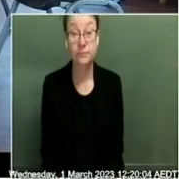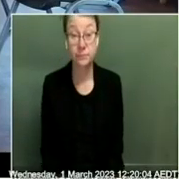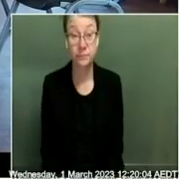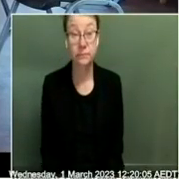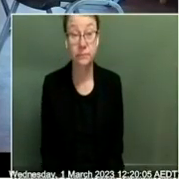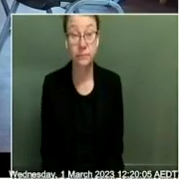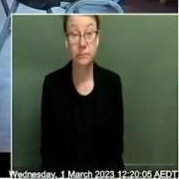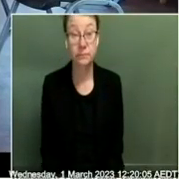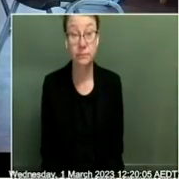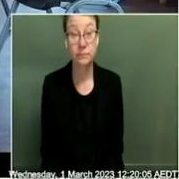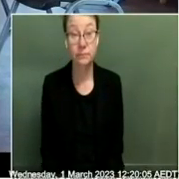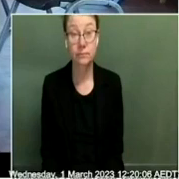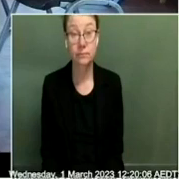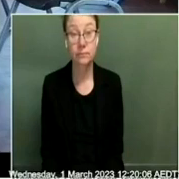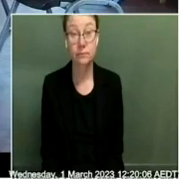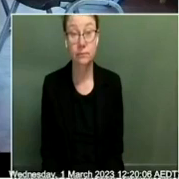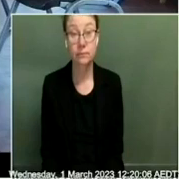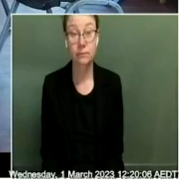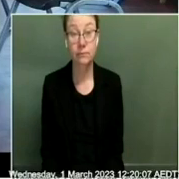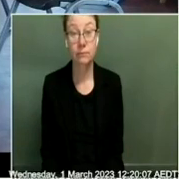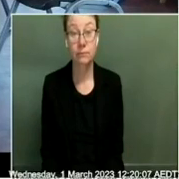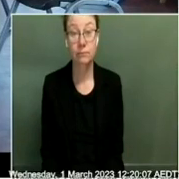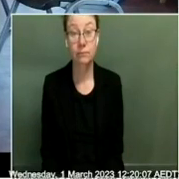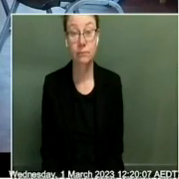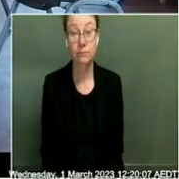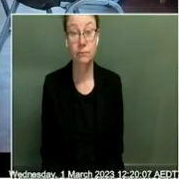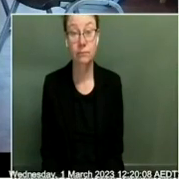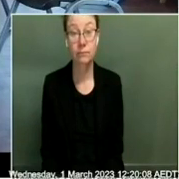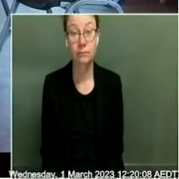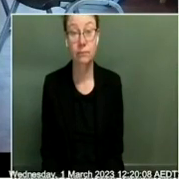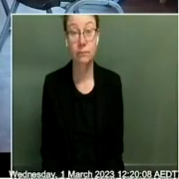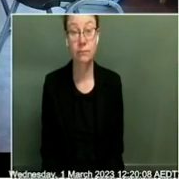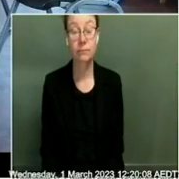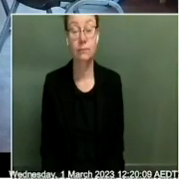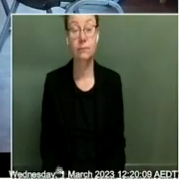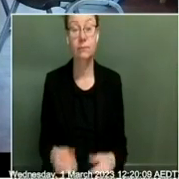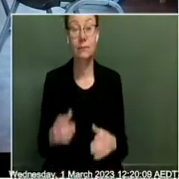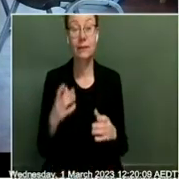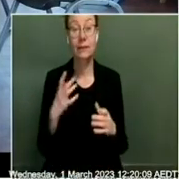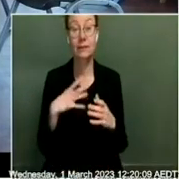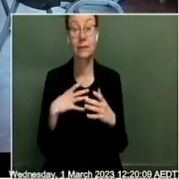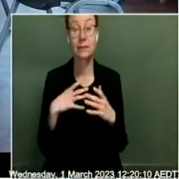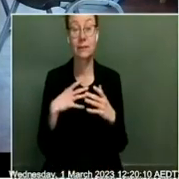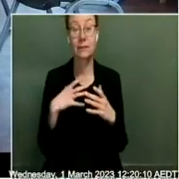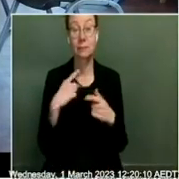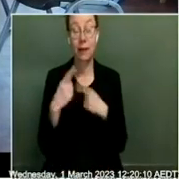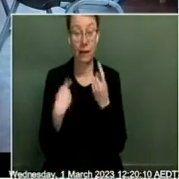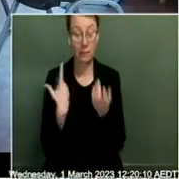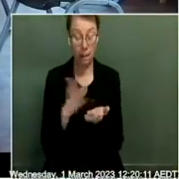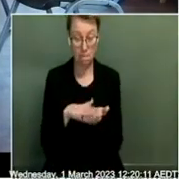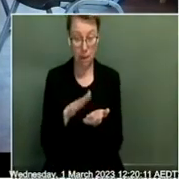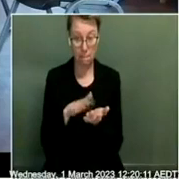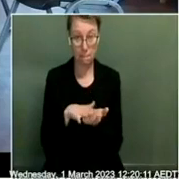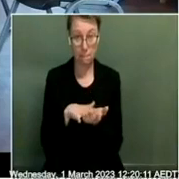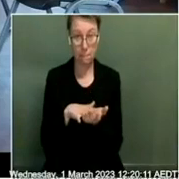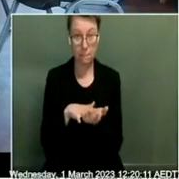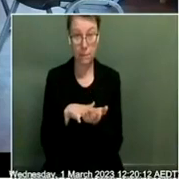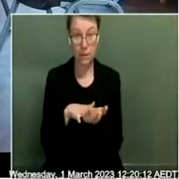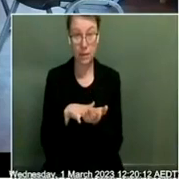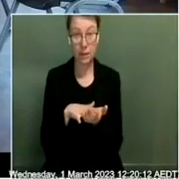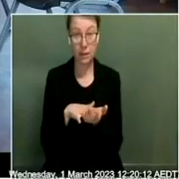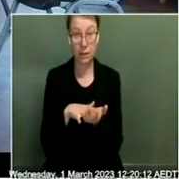family. I need to give some context about Mum too. Where she gets her fight from, but how hard